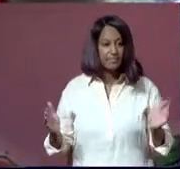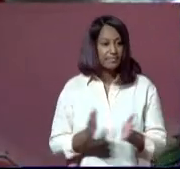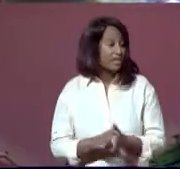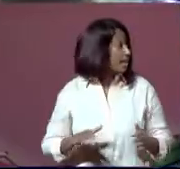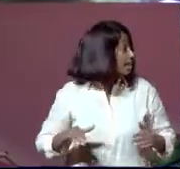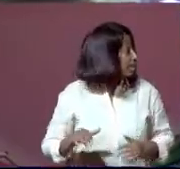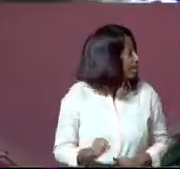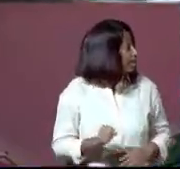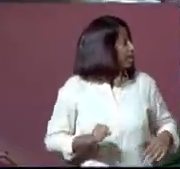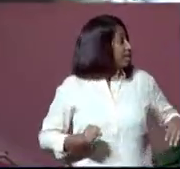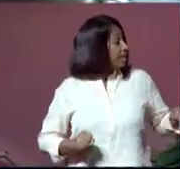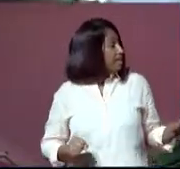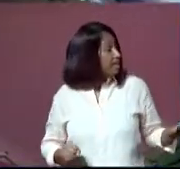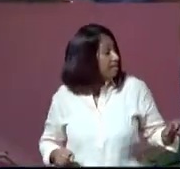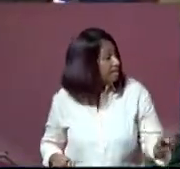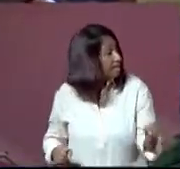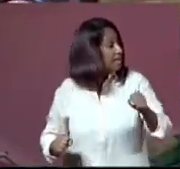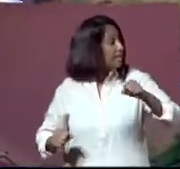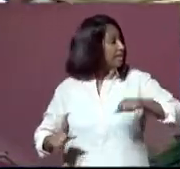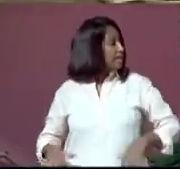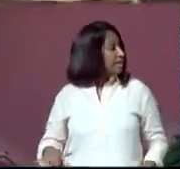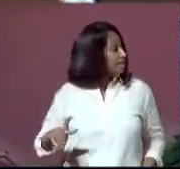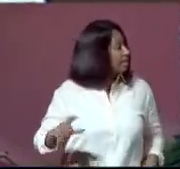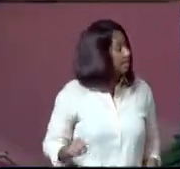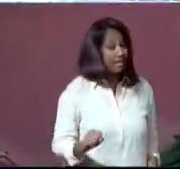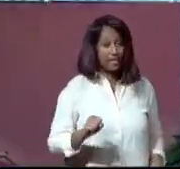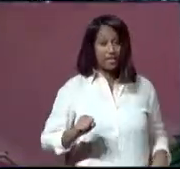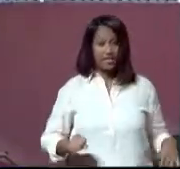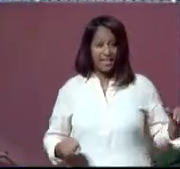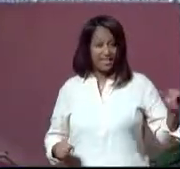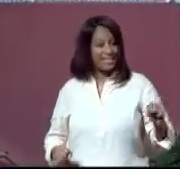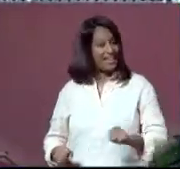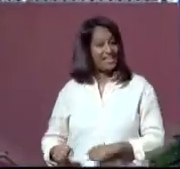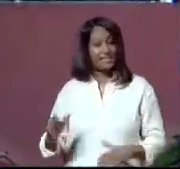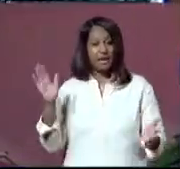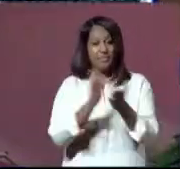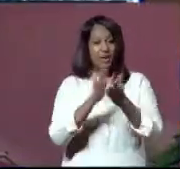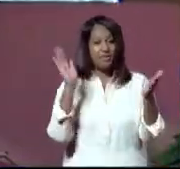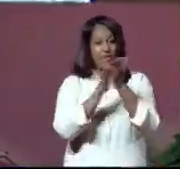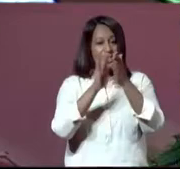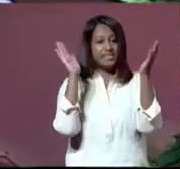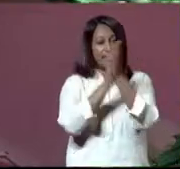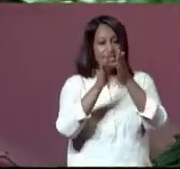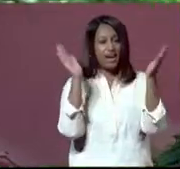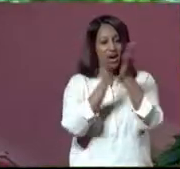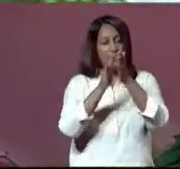Yes, yes, yes, yes. Yes, yes. Come on. Come on.